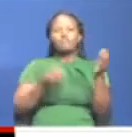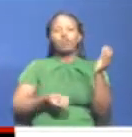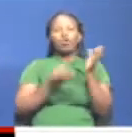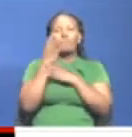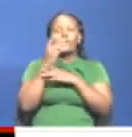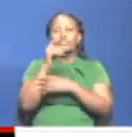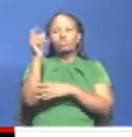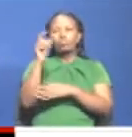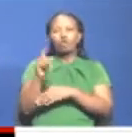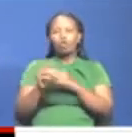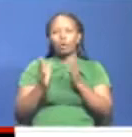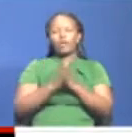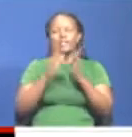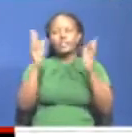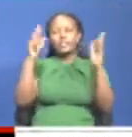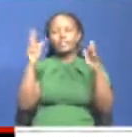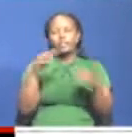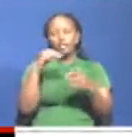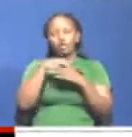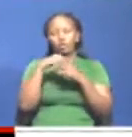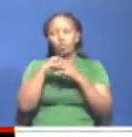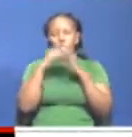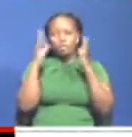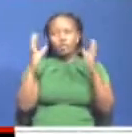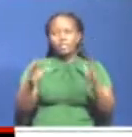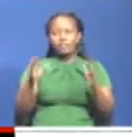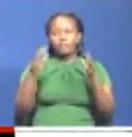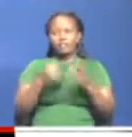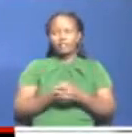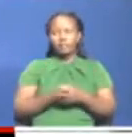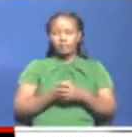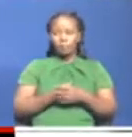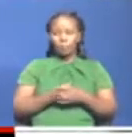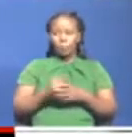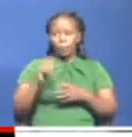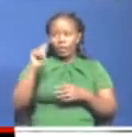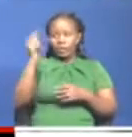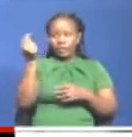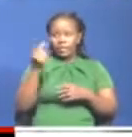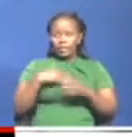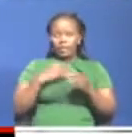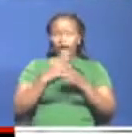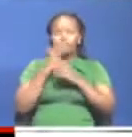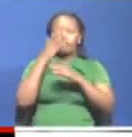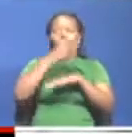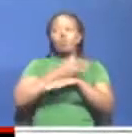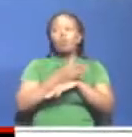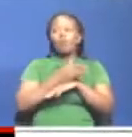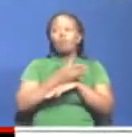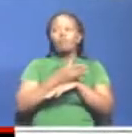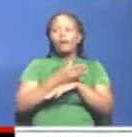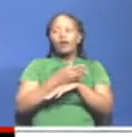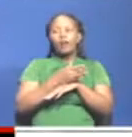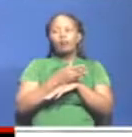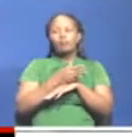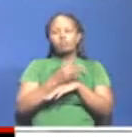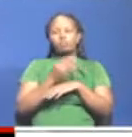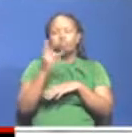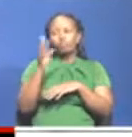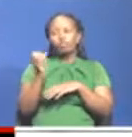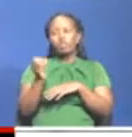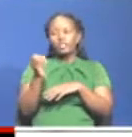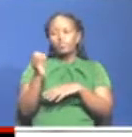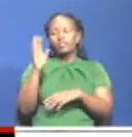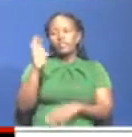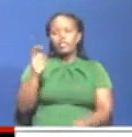and international investors. Kenya has more than 40 gazetted export processing zones in Nairobi, Voi,